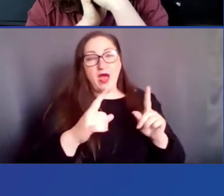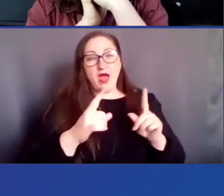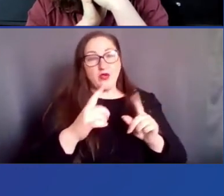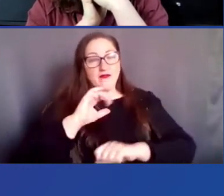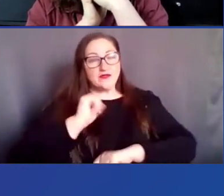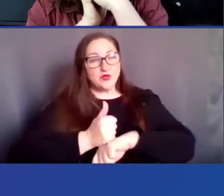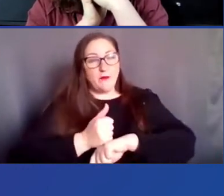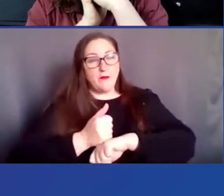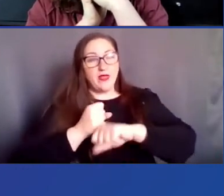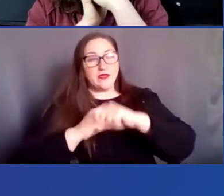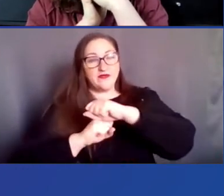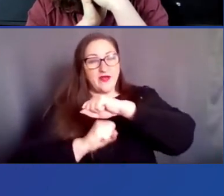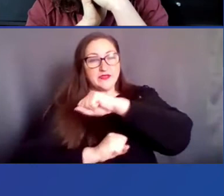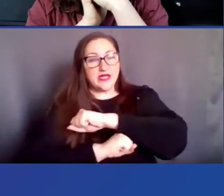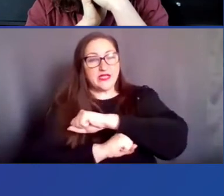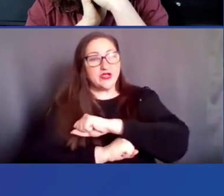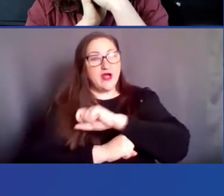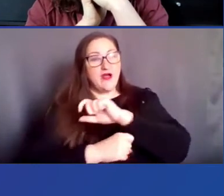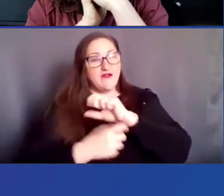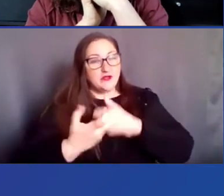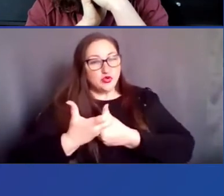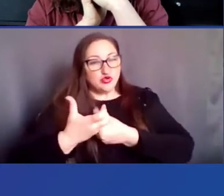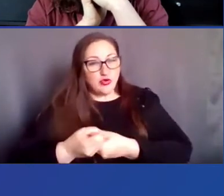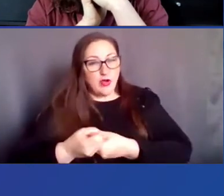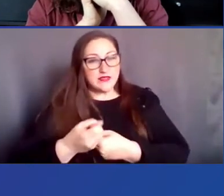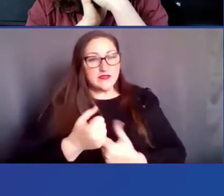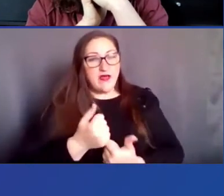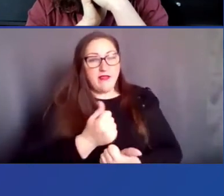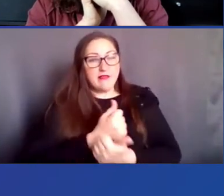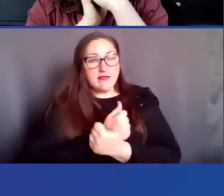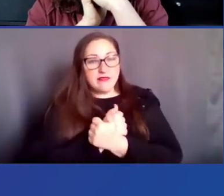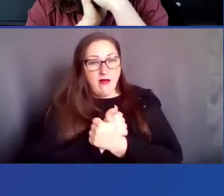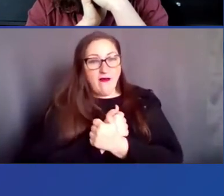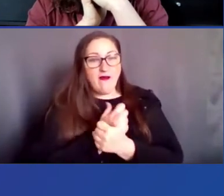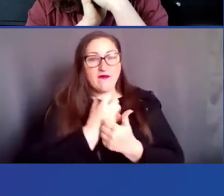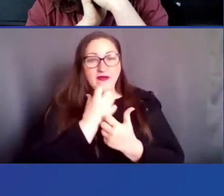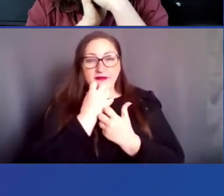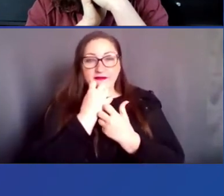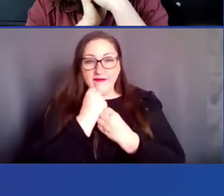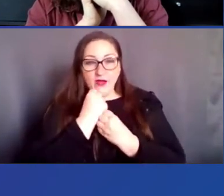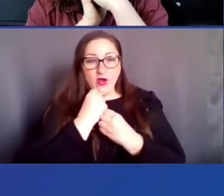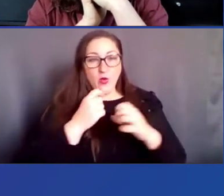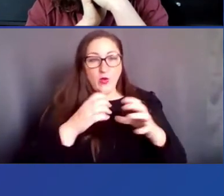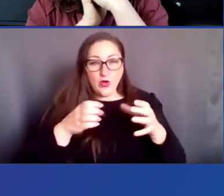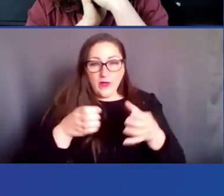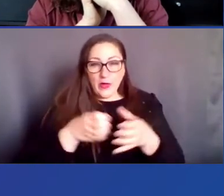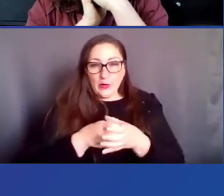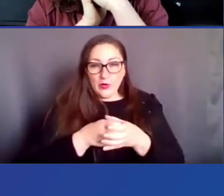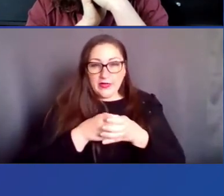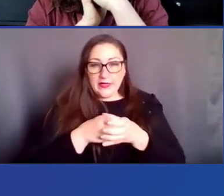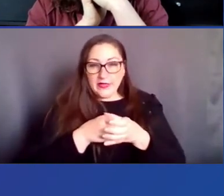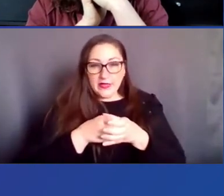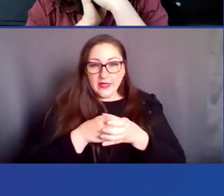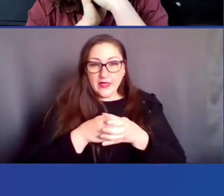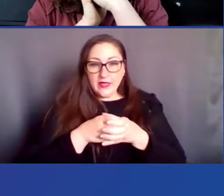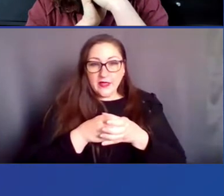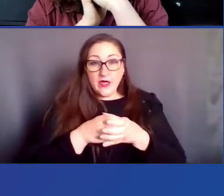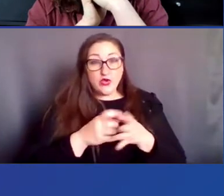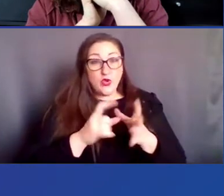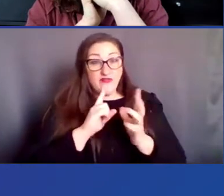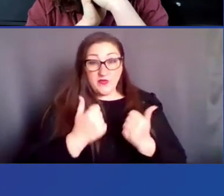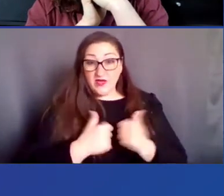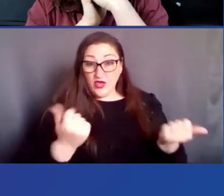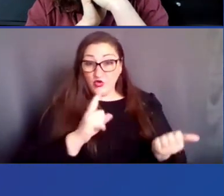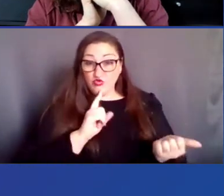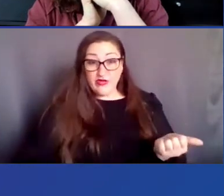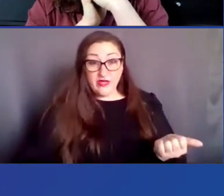and love and care with other people. Now, when you're in that small, tight community, you have to be real with you have to